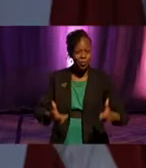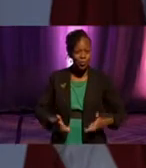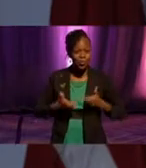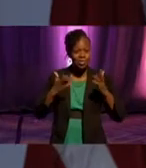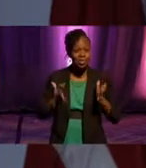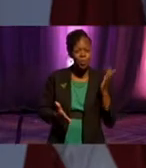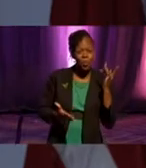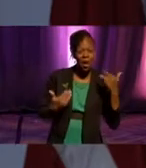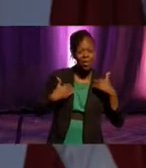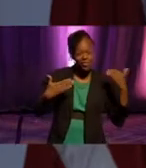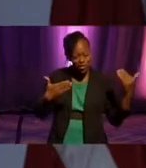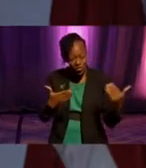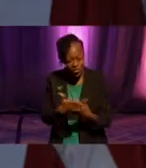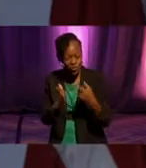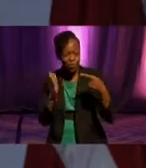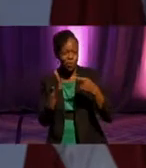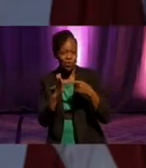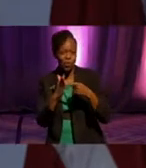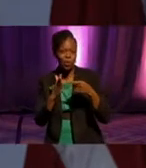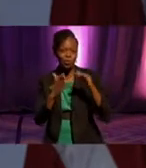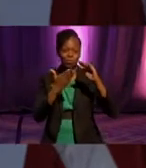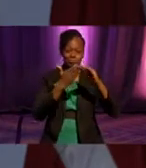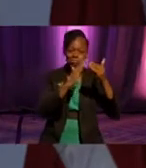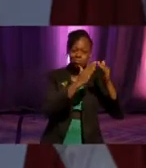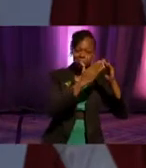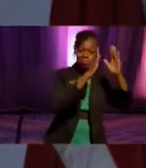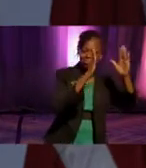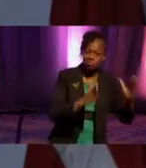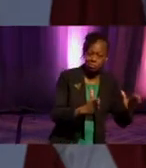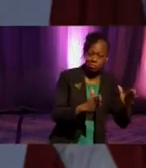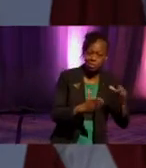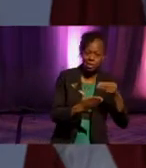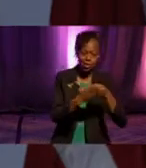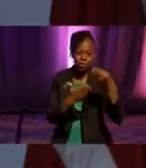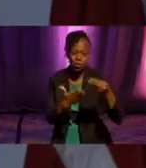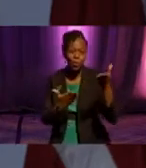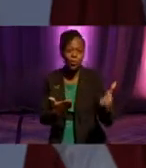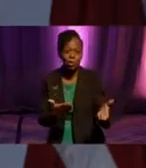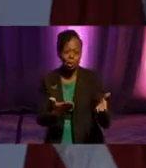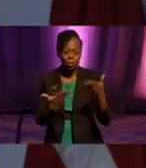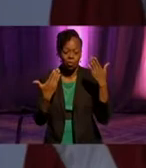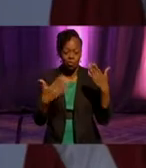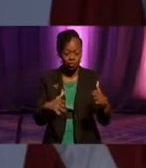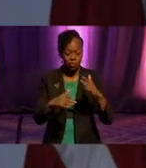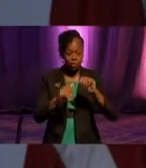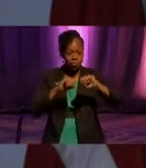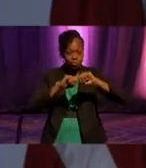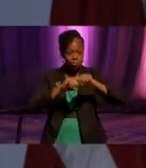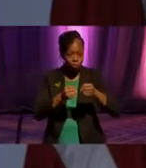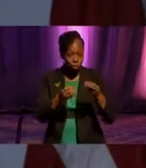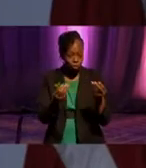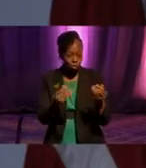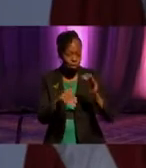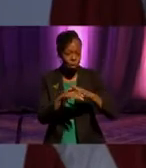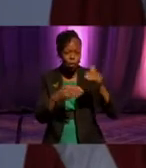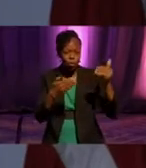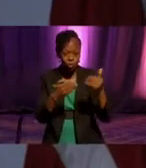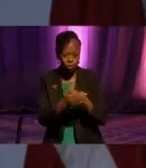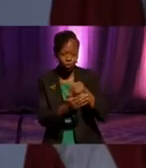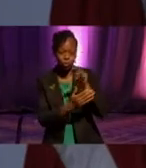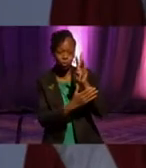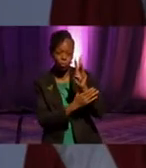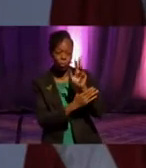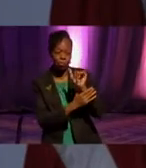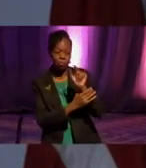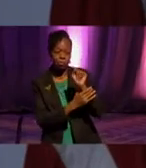new affordable townhomes are being sold there. We broke ground on a new Whitman Walker healthcare